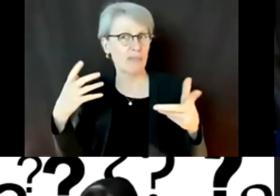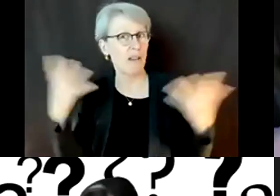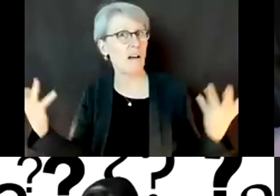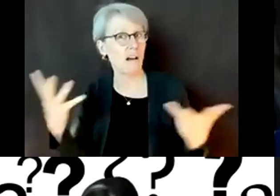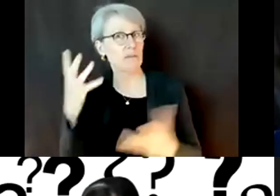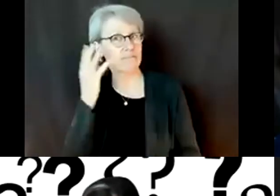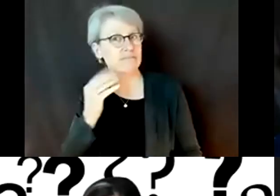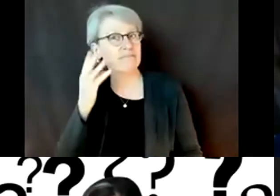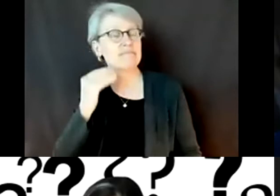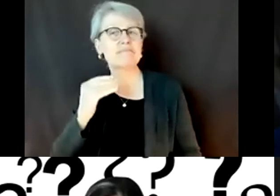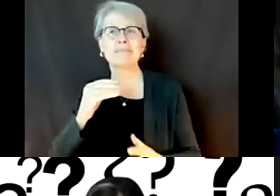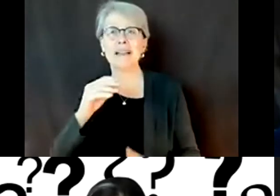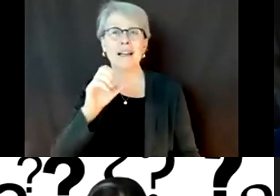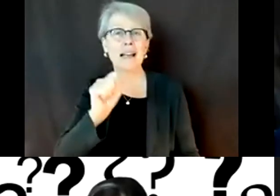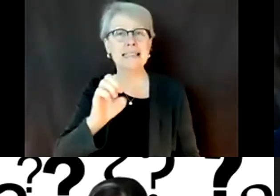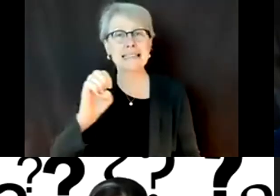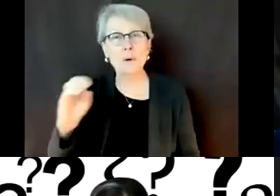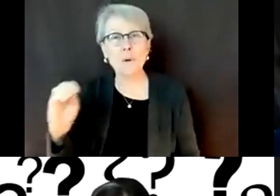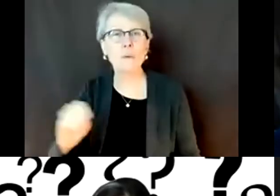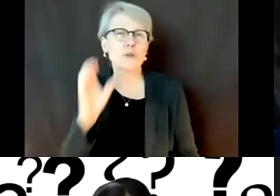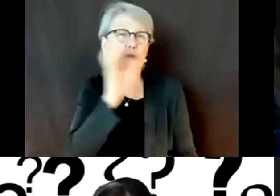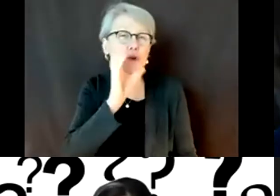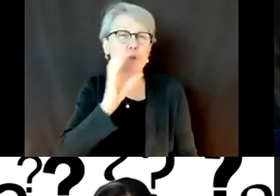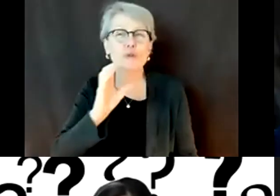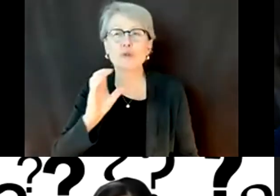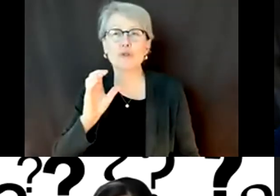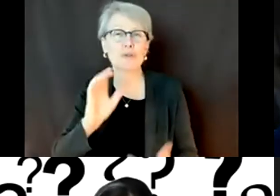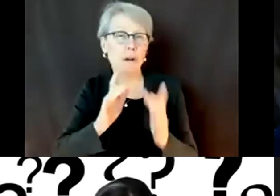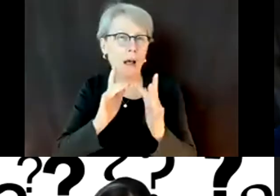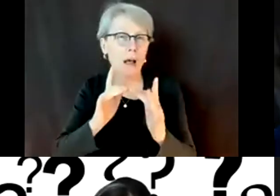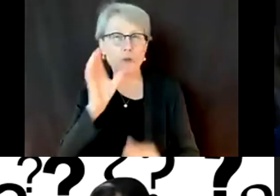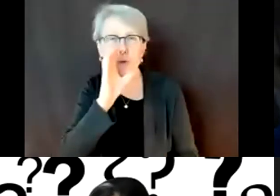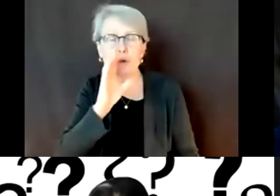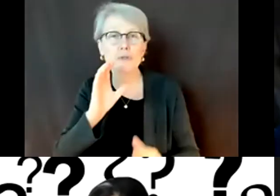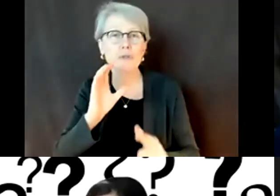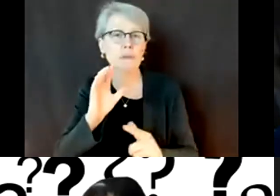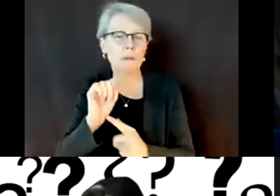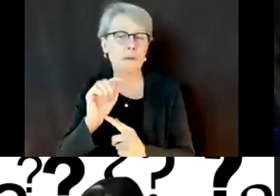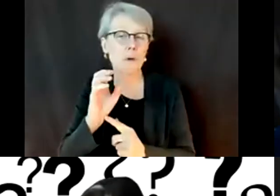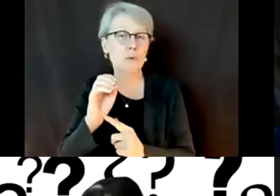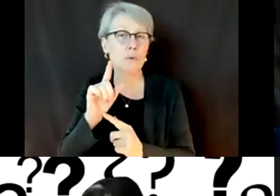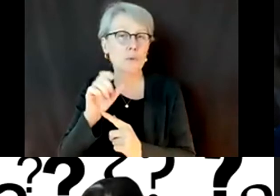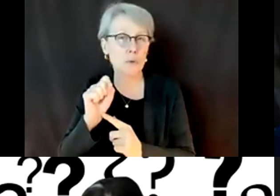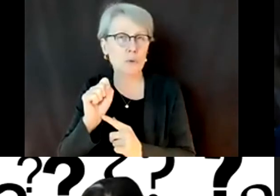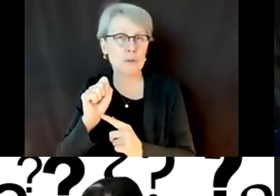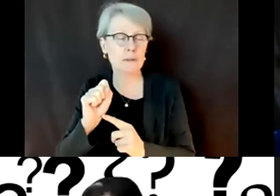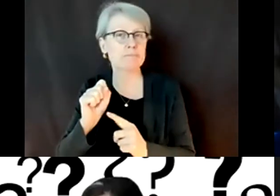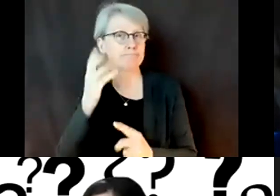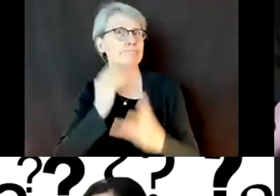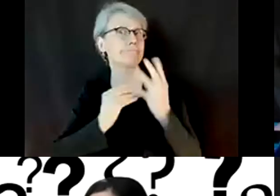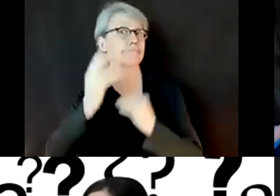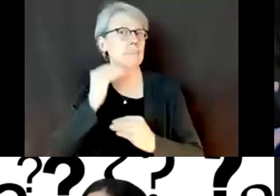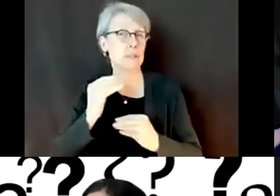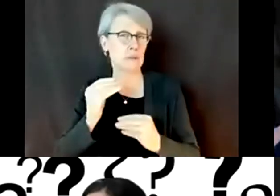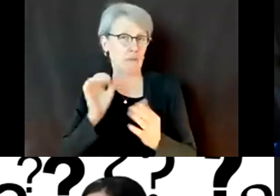as search engines have evolved over time. So that's kind of the focus of what you can ask me about today. So I'm just going to give you a